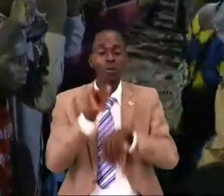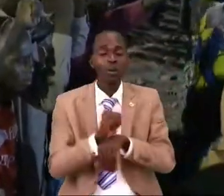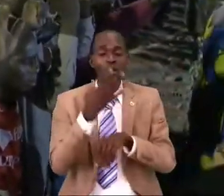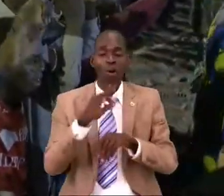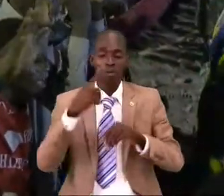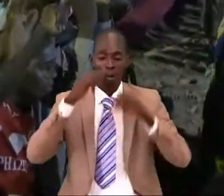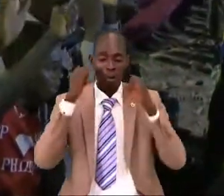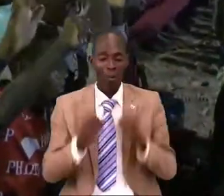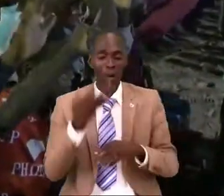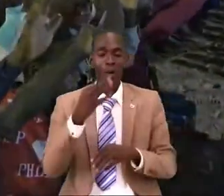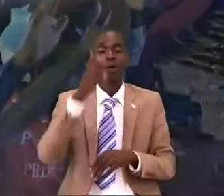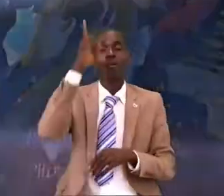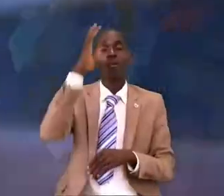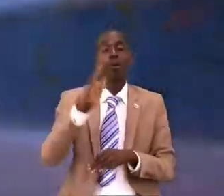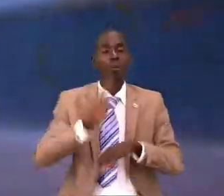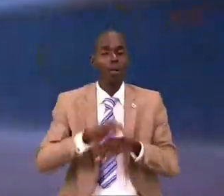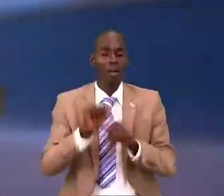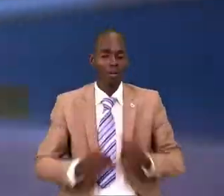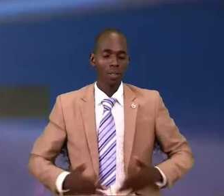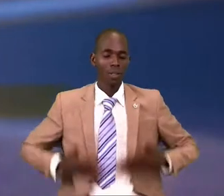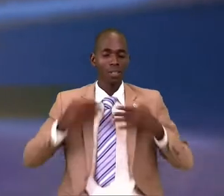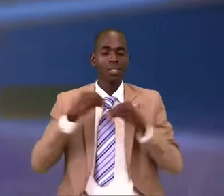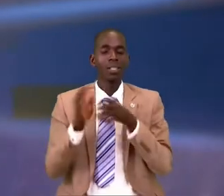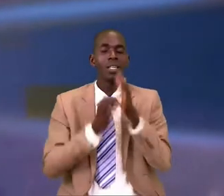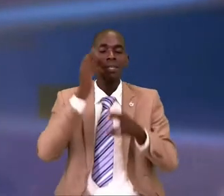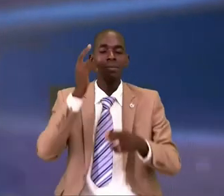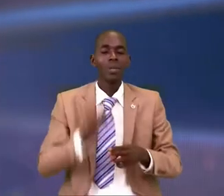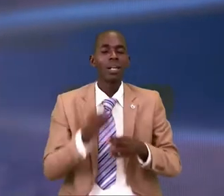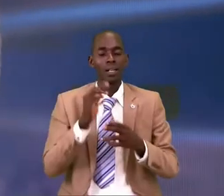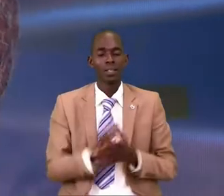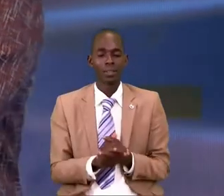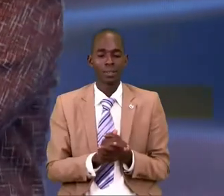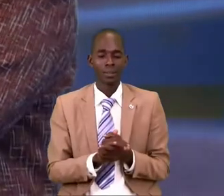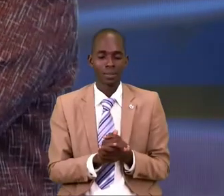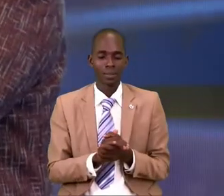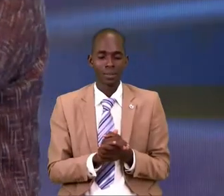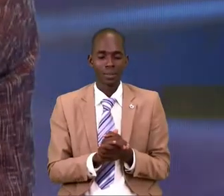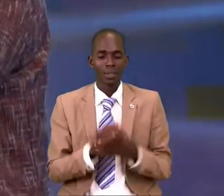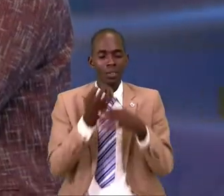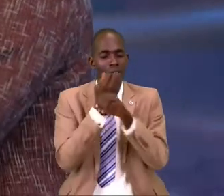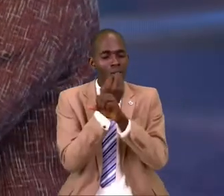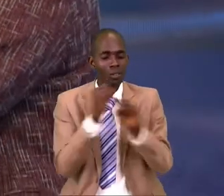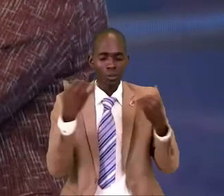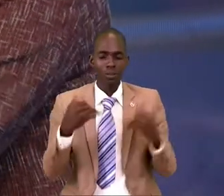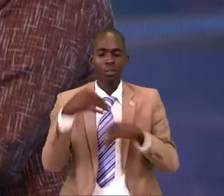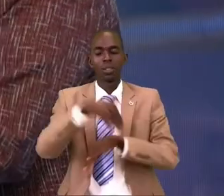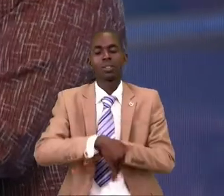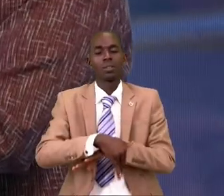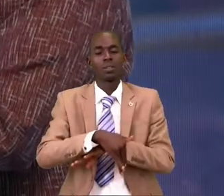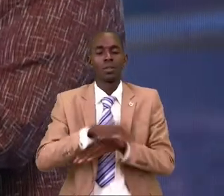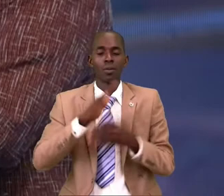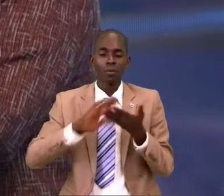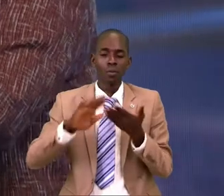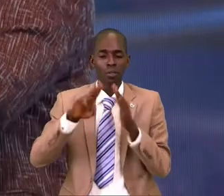Salvation tonight. Amen. Forgiveness tonight. Amen. Freedom tonight. Amen. Healing tonight. Amen.